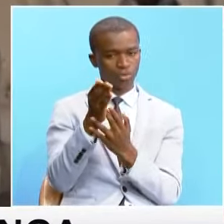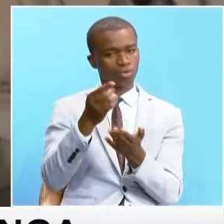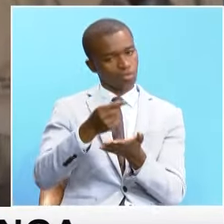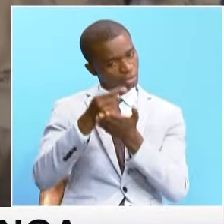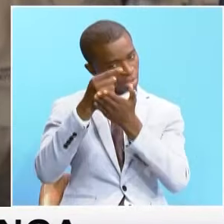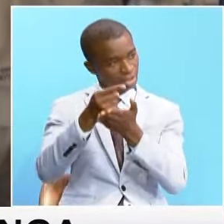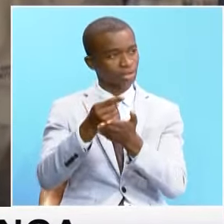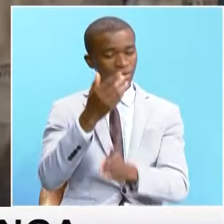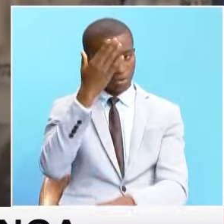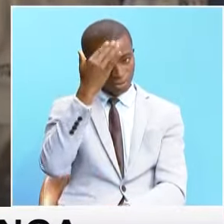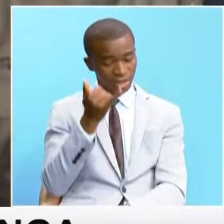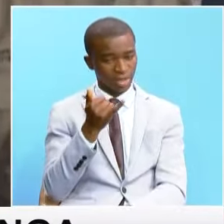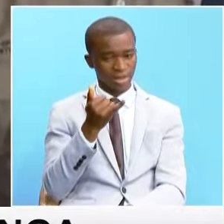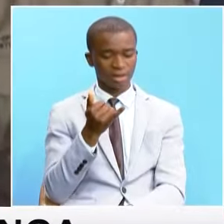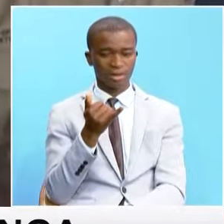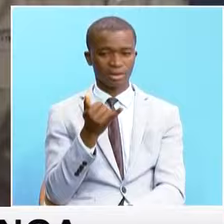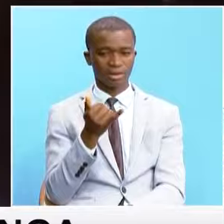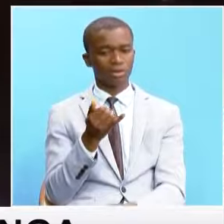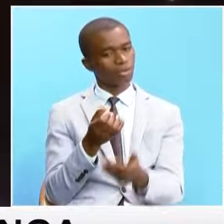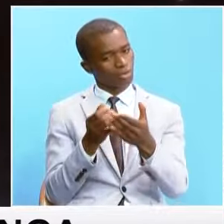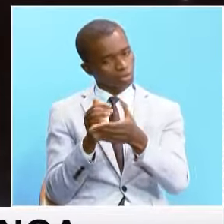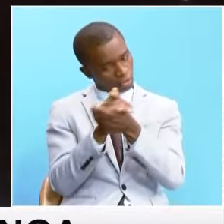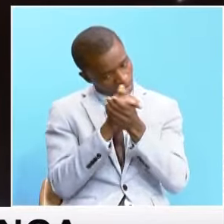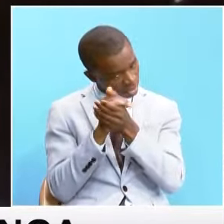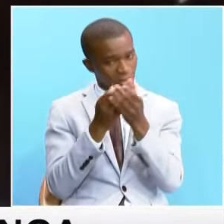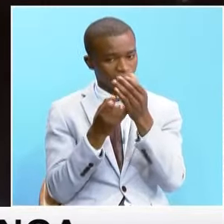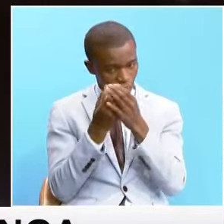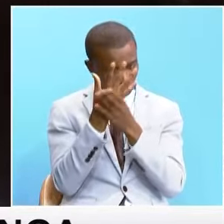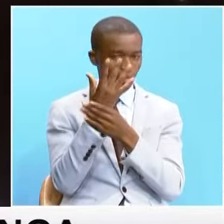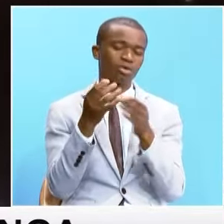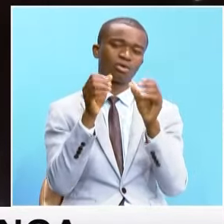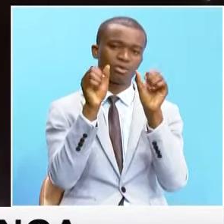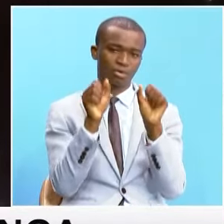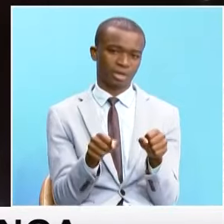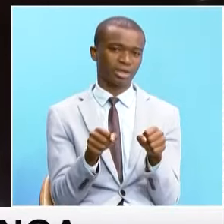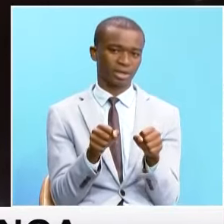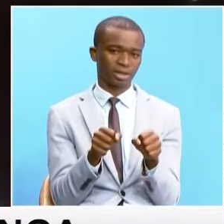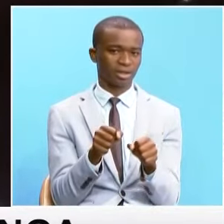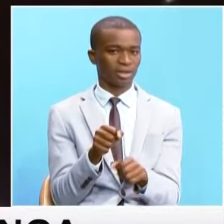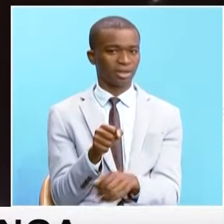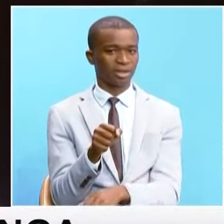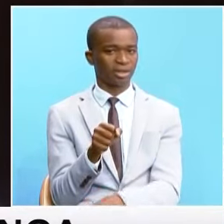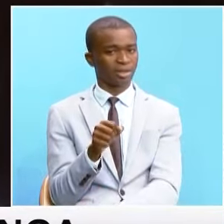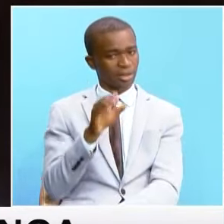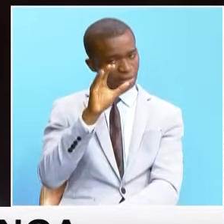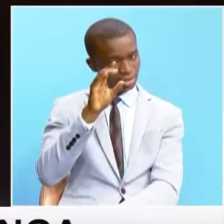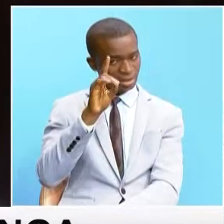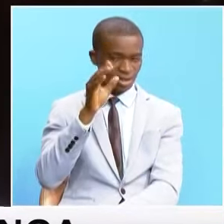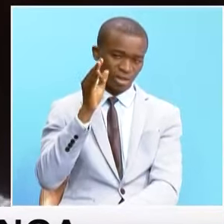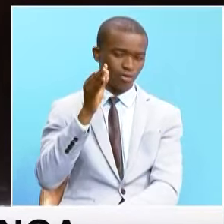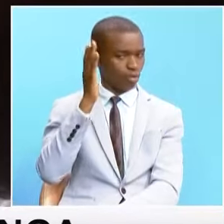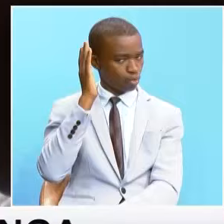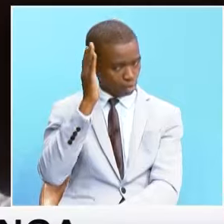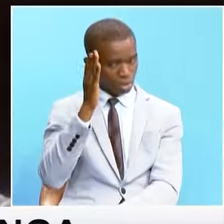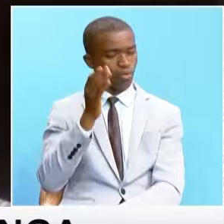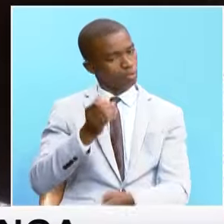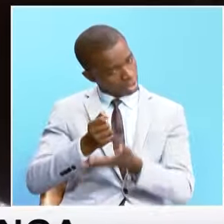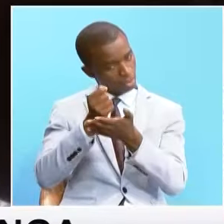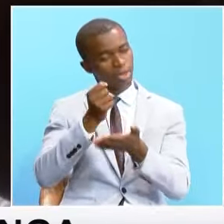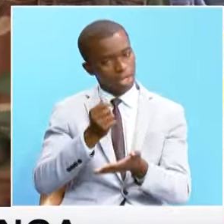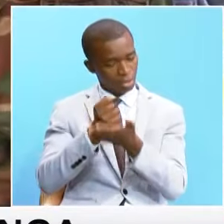grow their enterprises. I do know that the Provincial Cooperative Development Fund will play an important role in